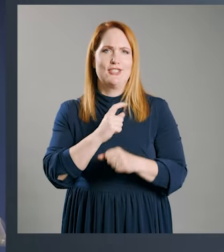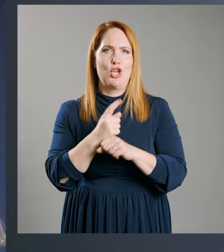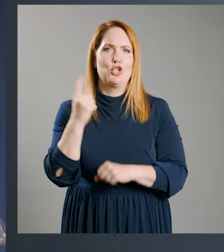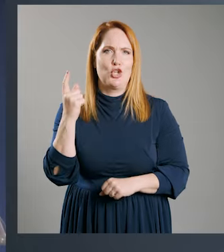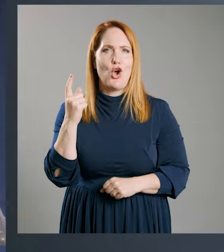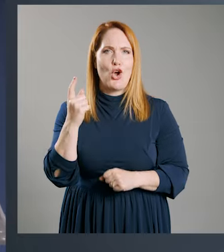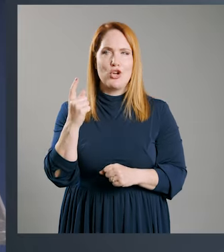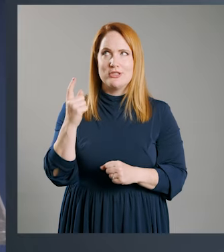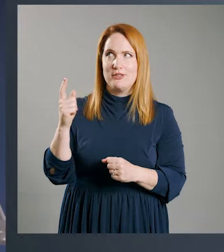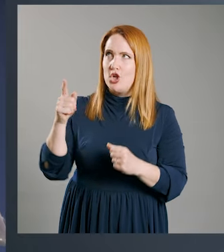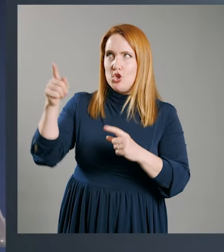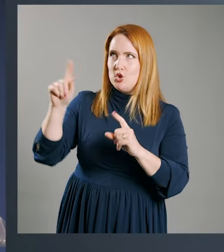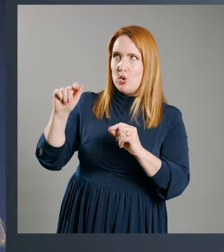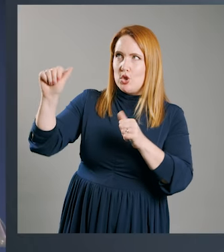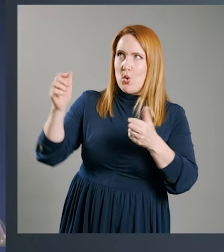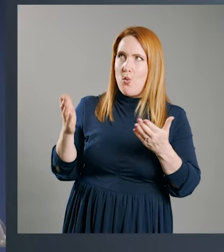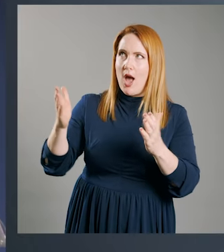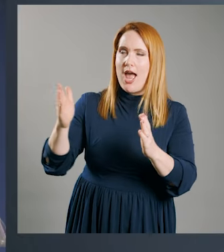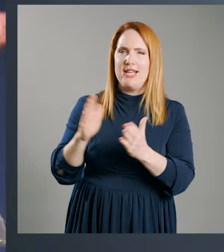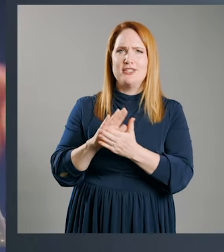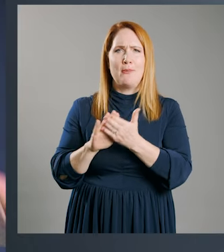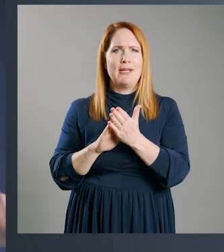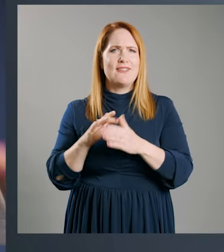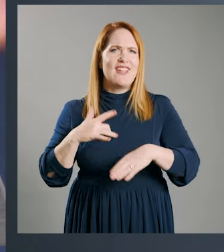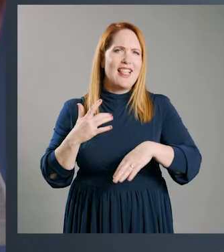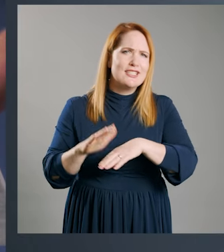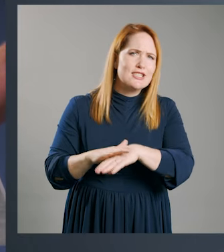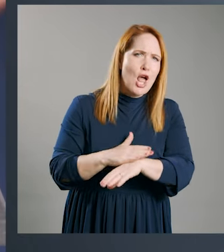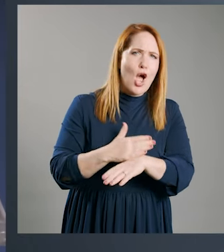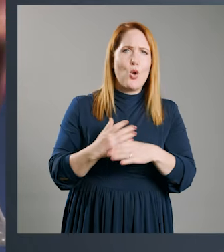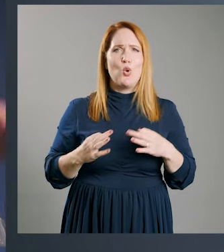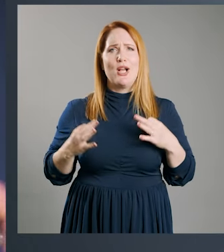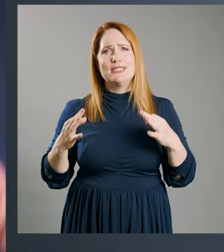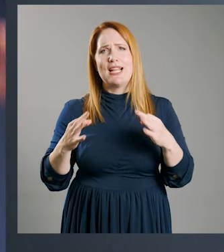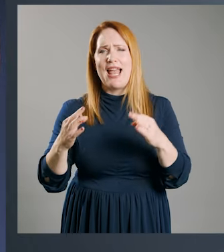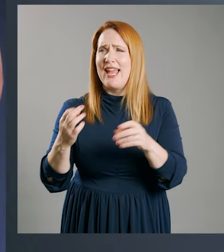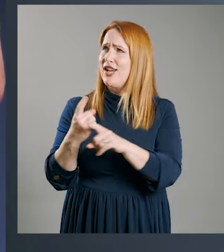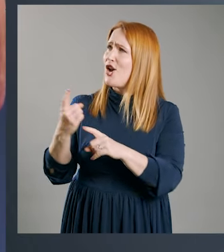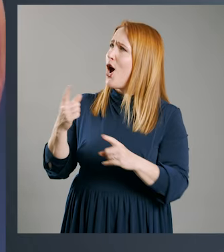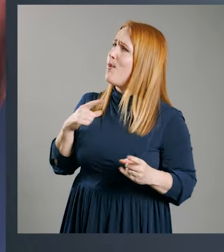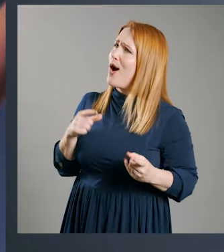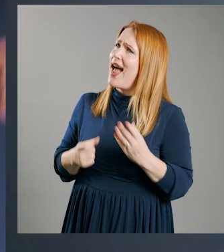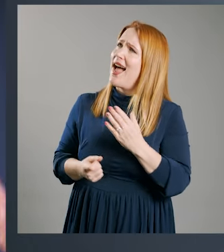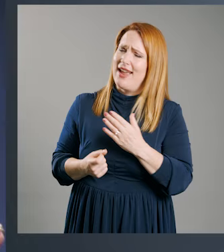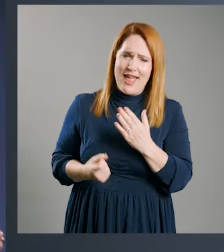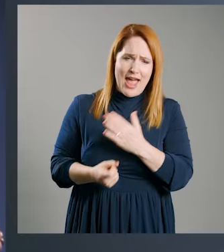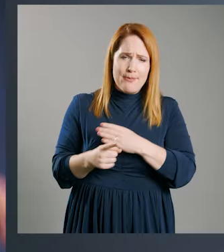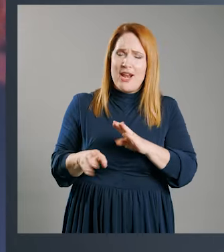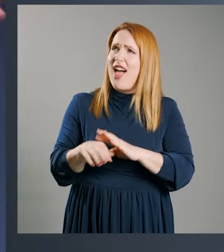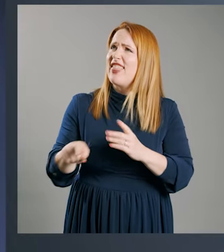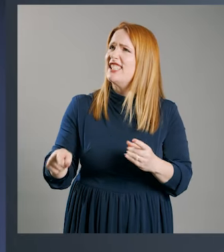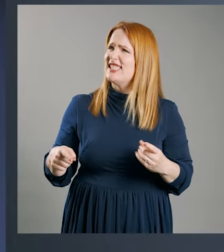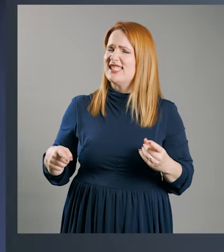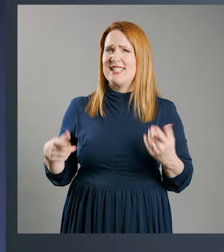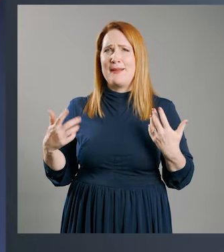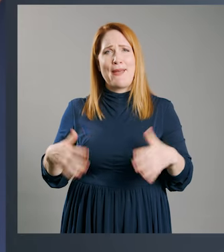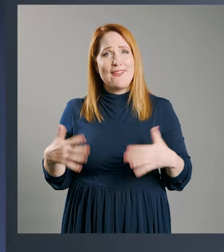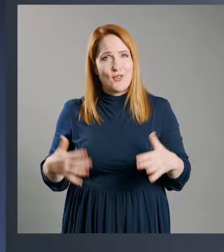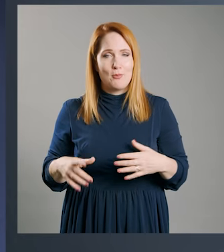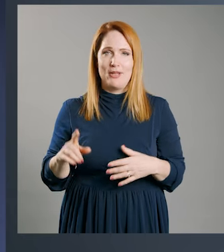to God. You do it how you want to do it. And often it's going to feel like it's slow and delayed. And we're like, God, why can you allow this to happen? It's so